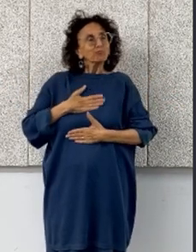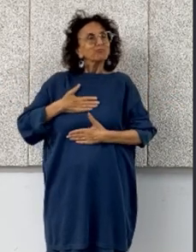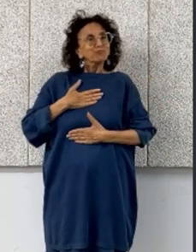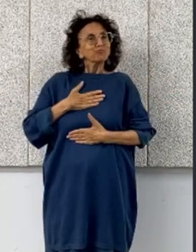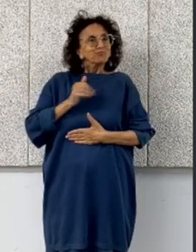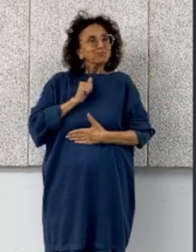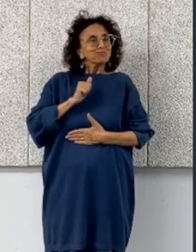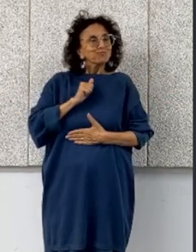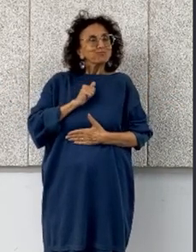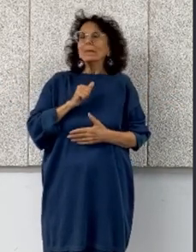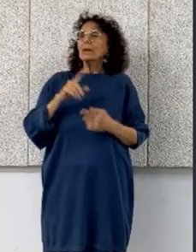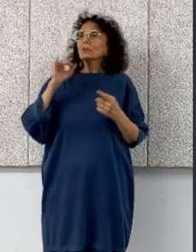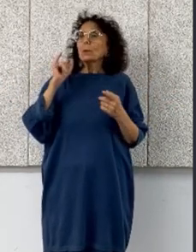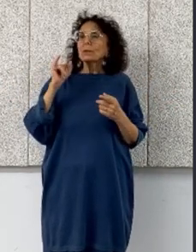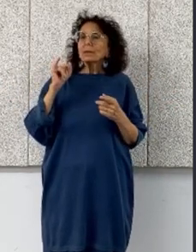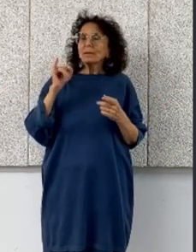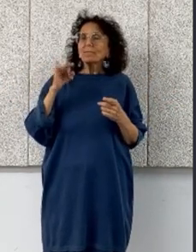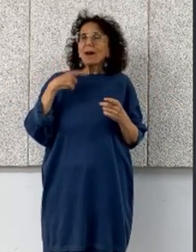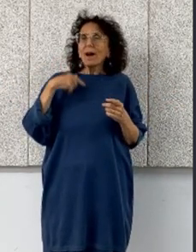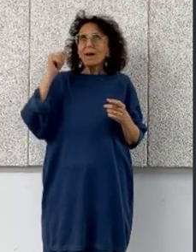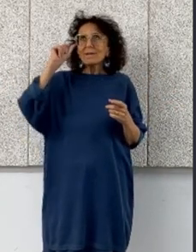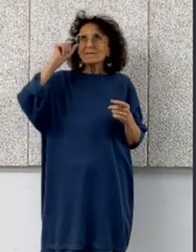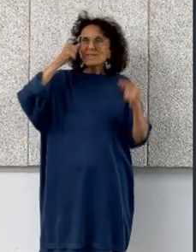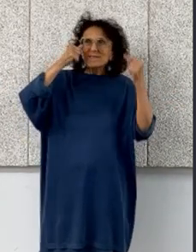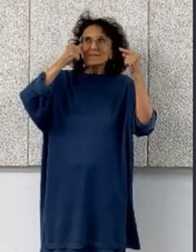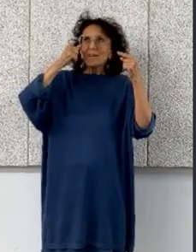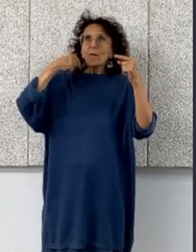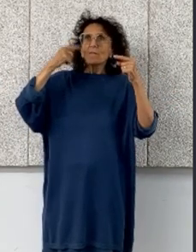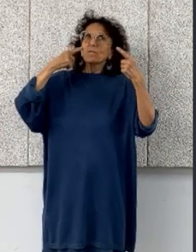more I can remember that,